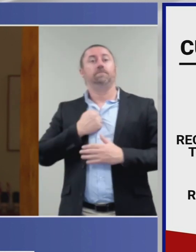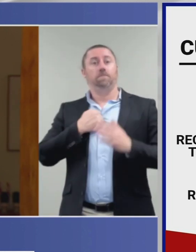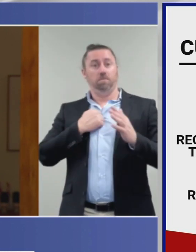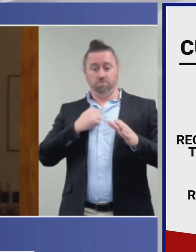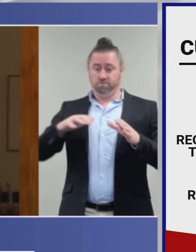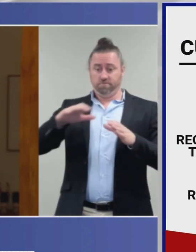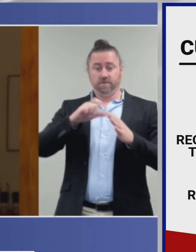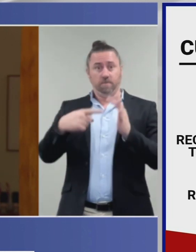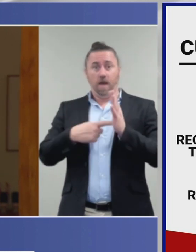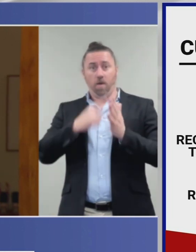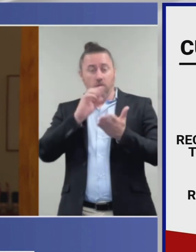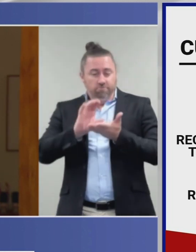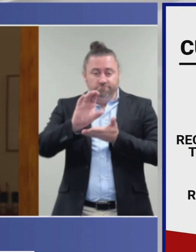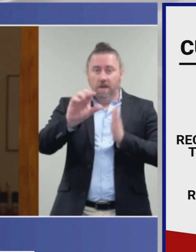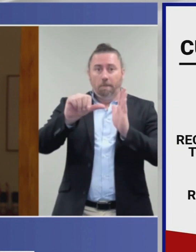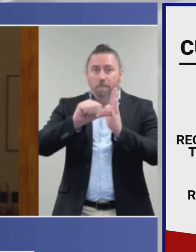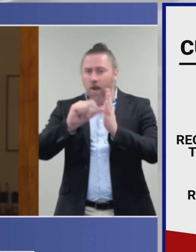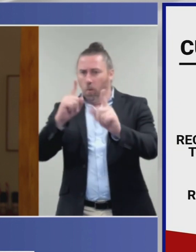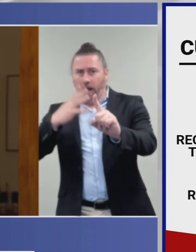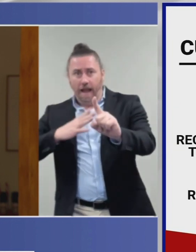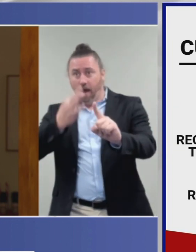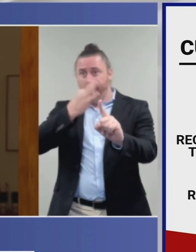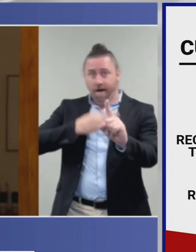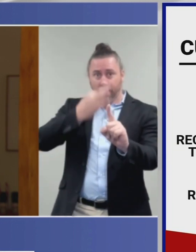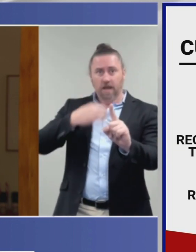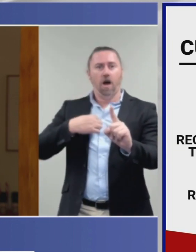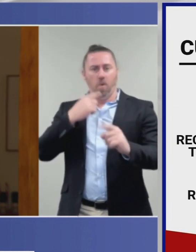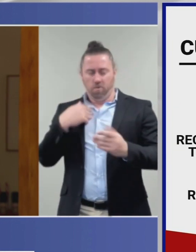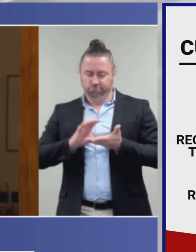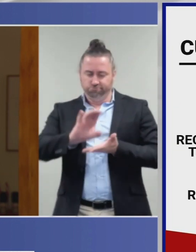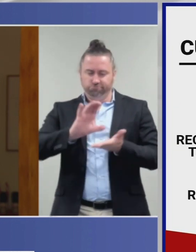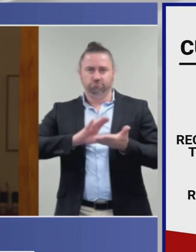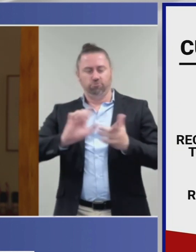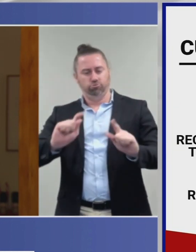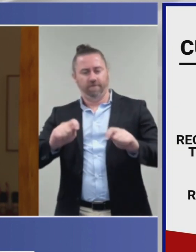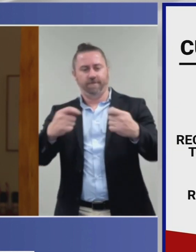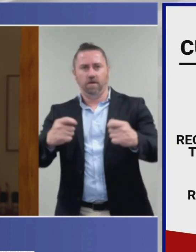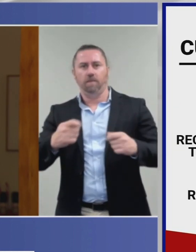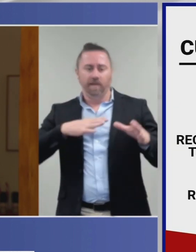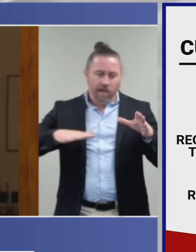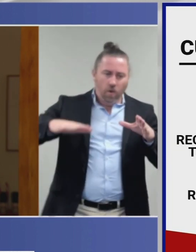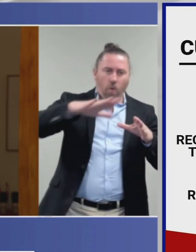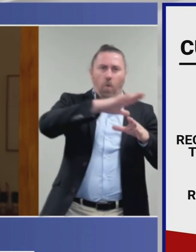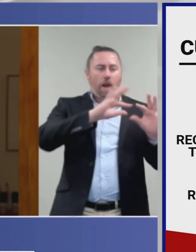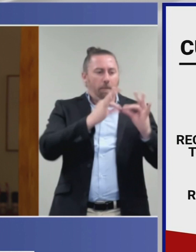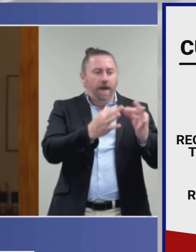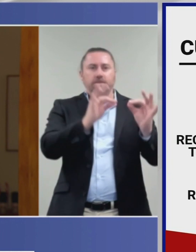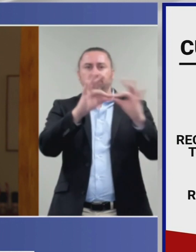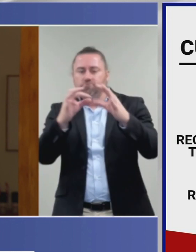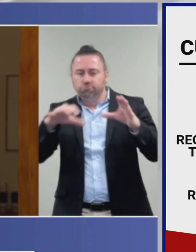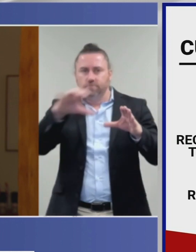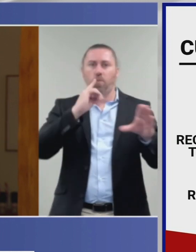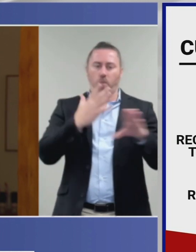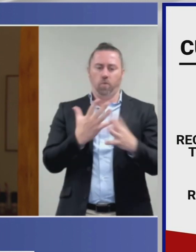and support required by the multi-party approach. This multi-party approach, with the coordinating support of the department, has already